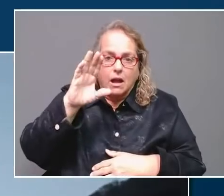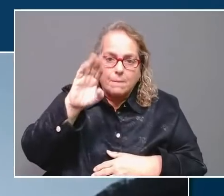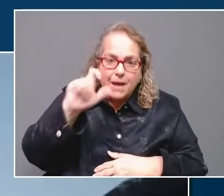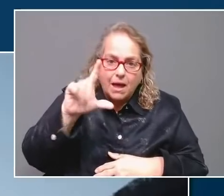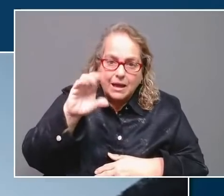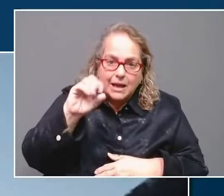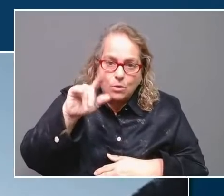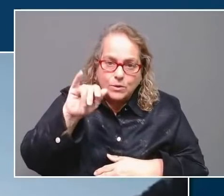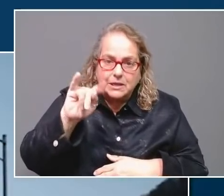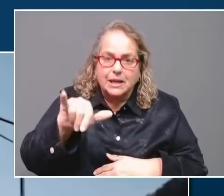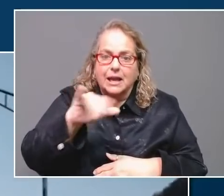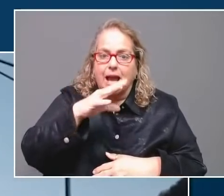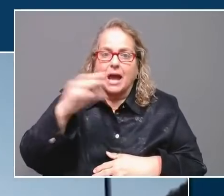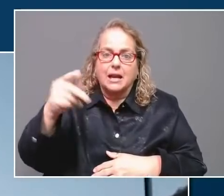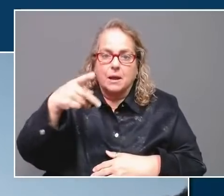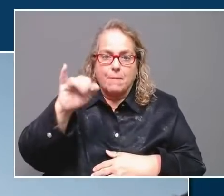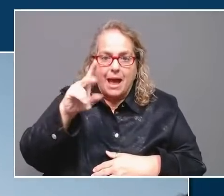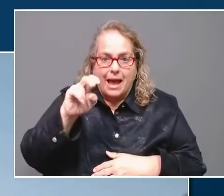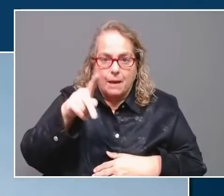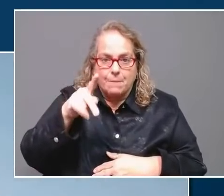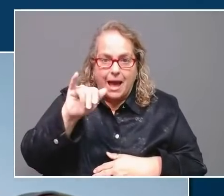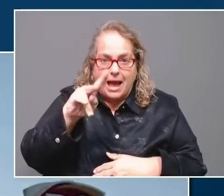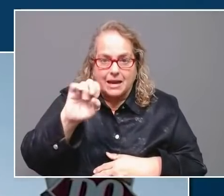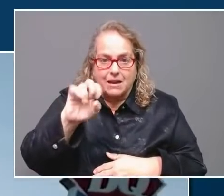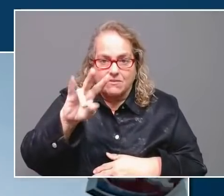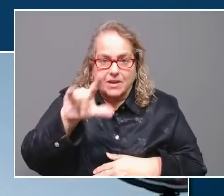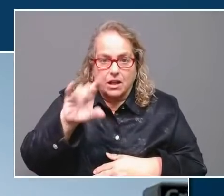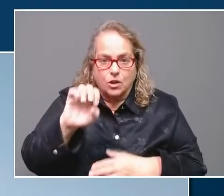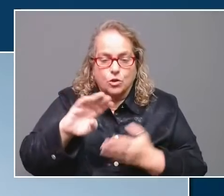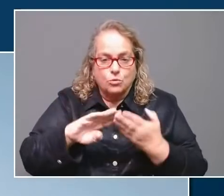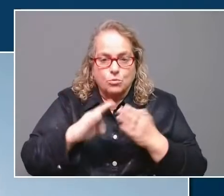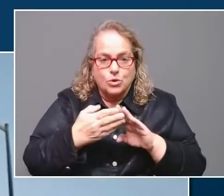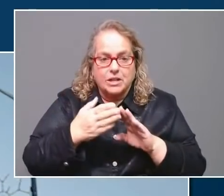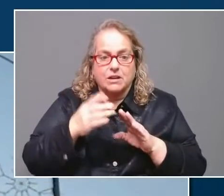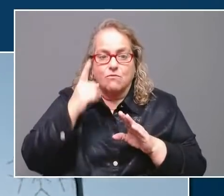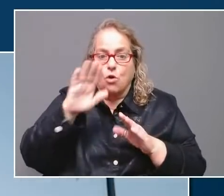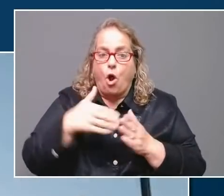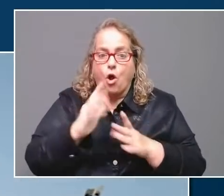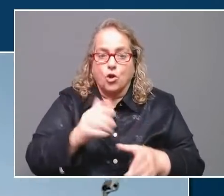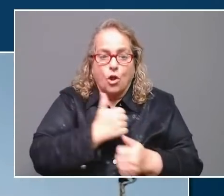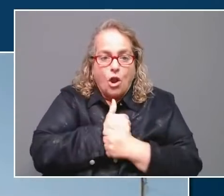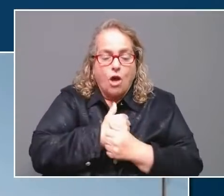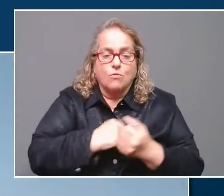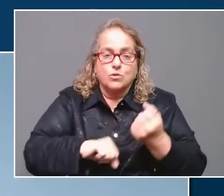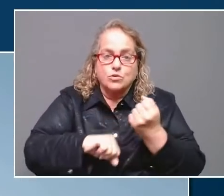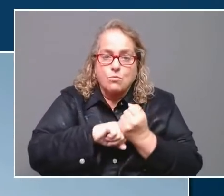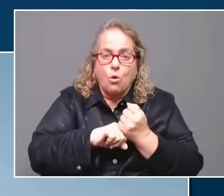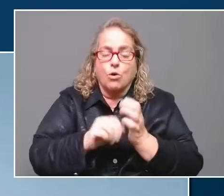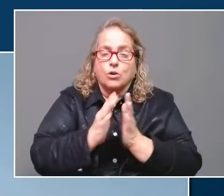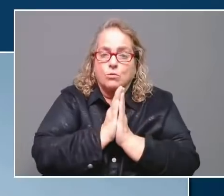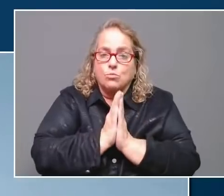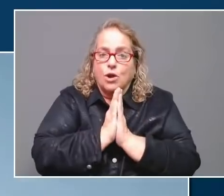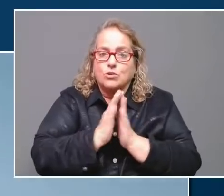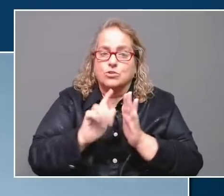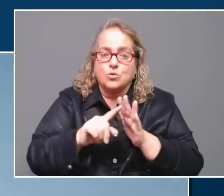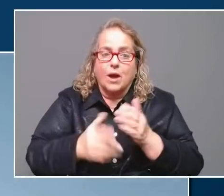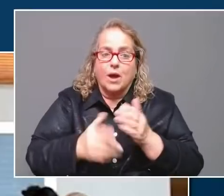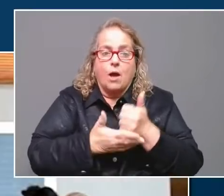and the Pineville community for all of their love, their support, and prayers to help us keep doing what